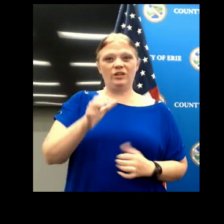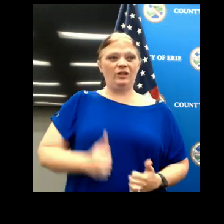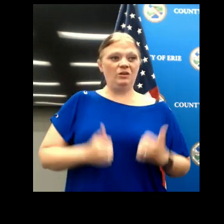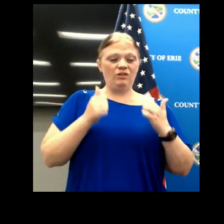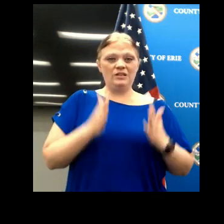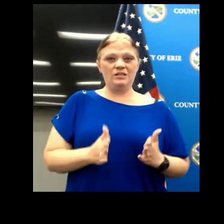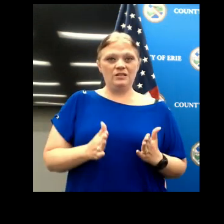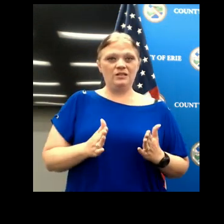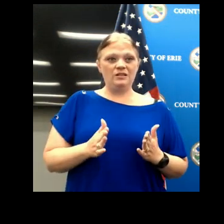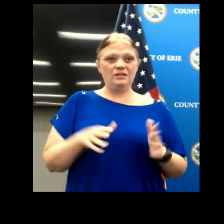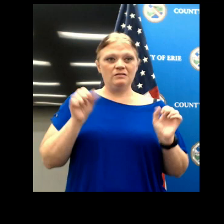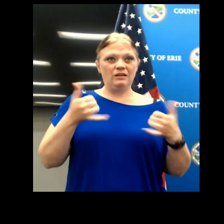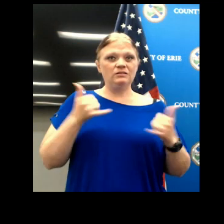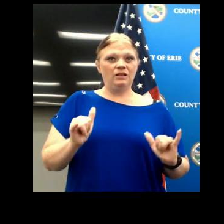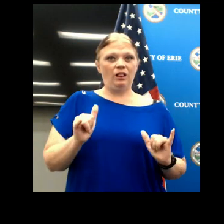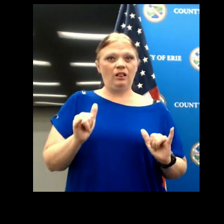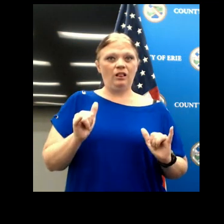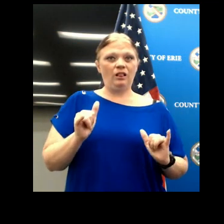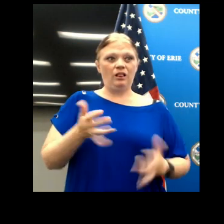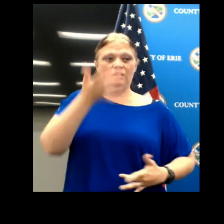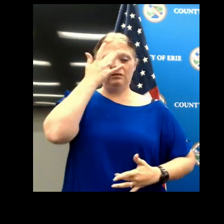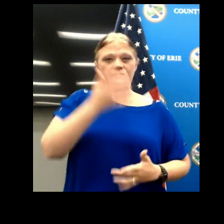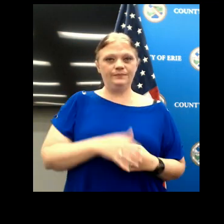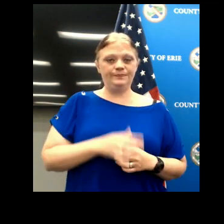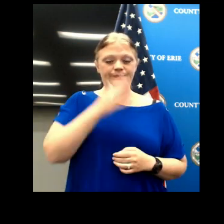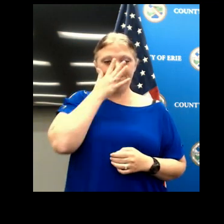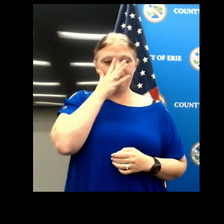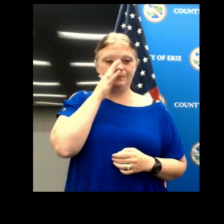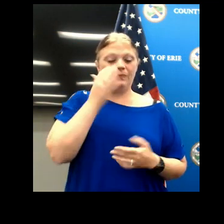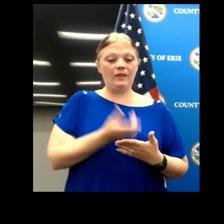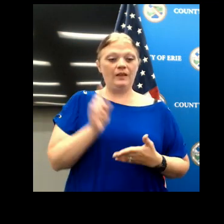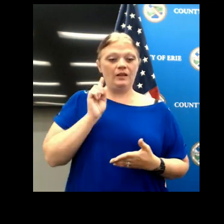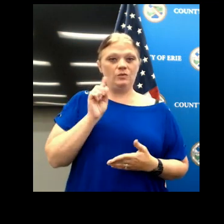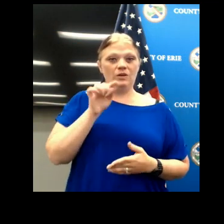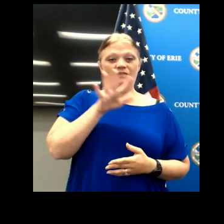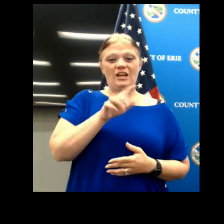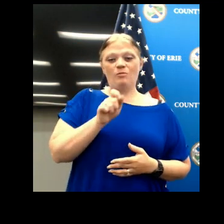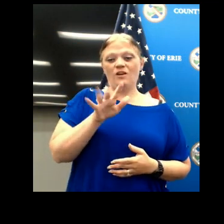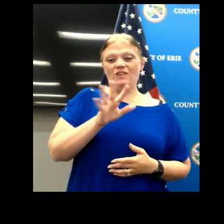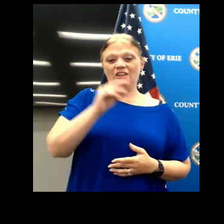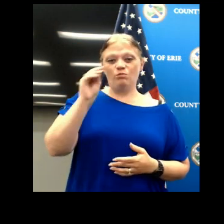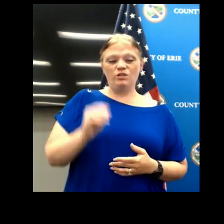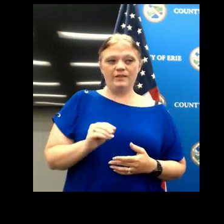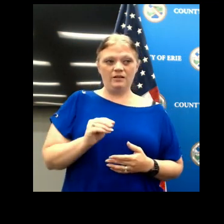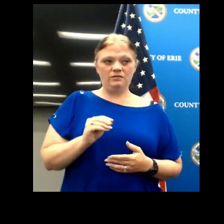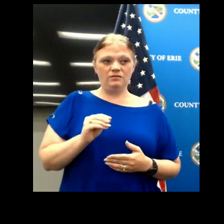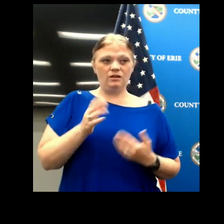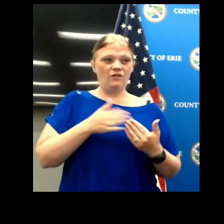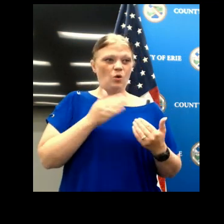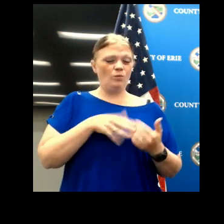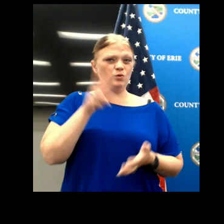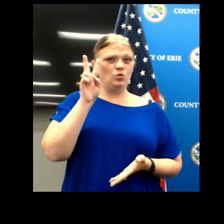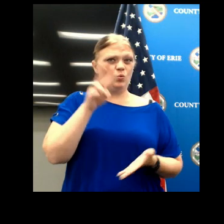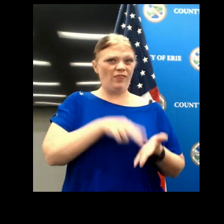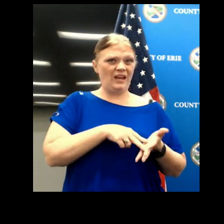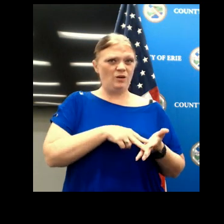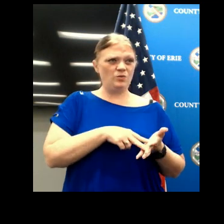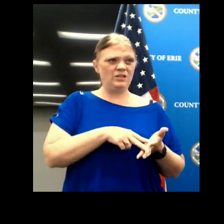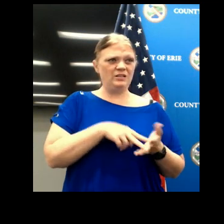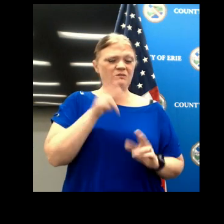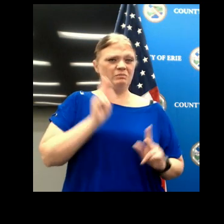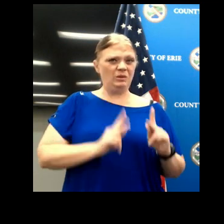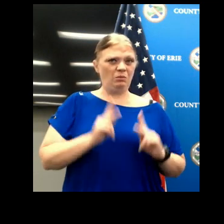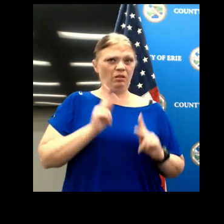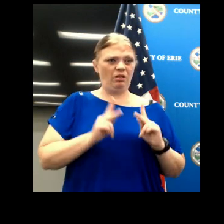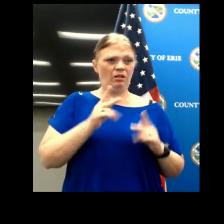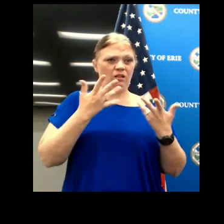are susceptible. So last week, only 5.5% of the almost 2,000 Erie County residents